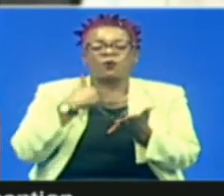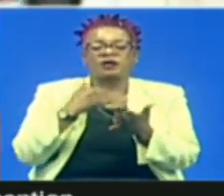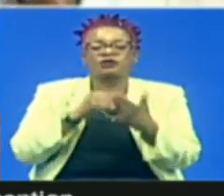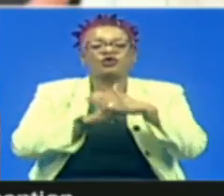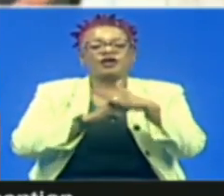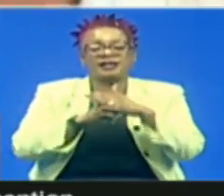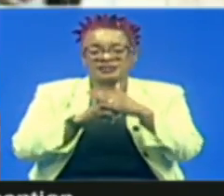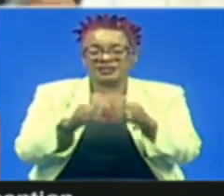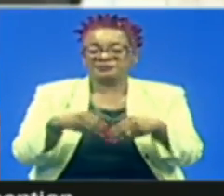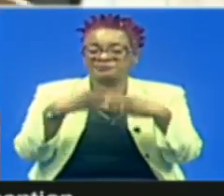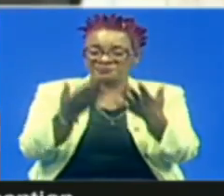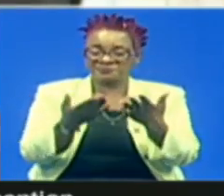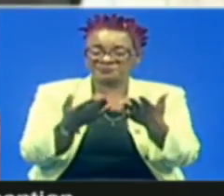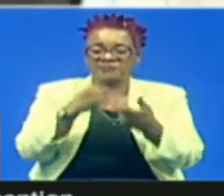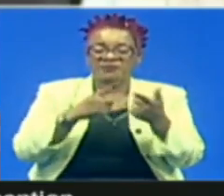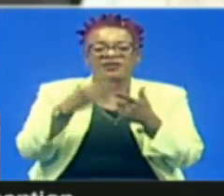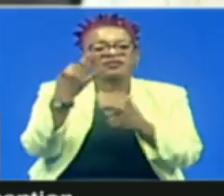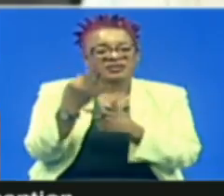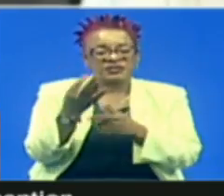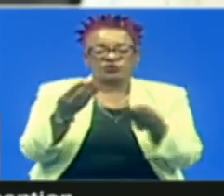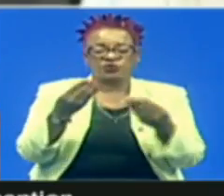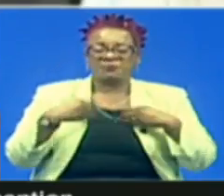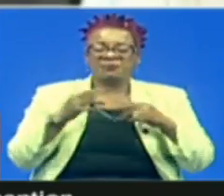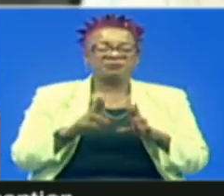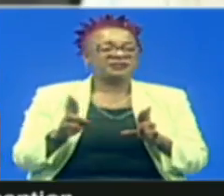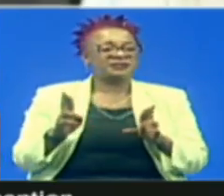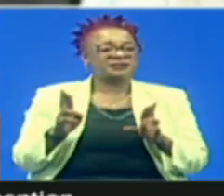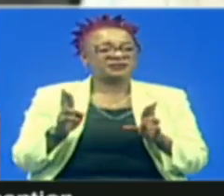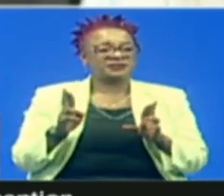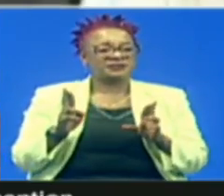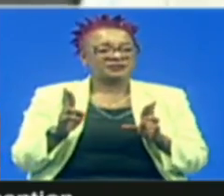least for the next 3 years, give me peace.